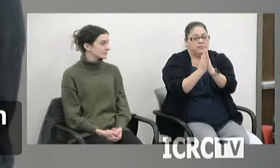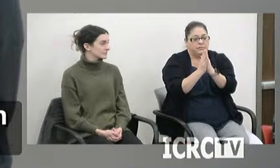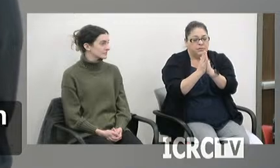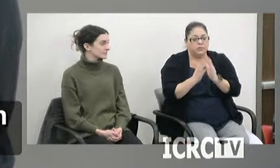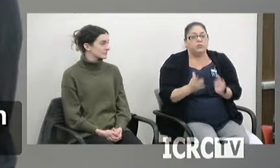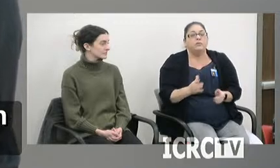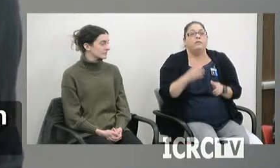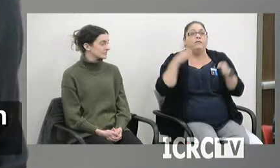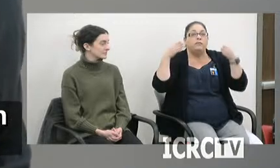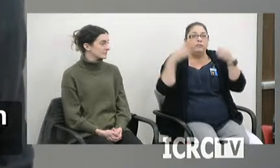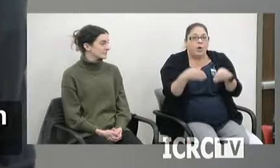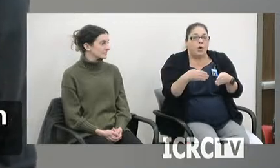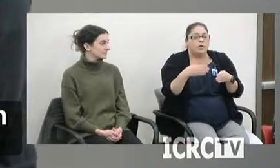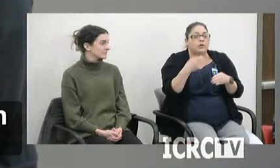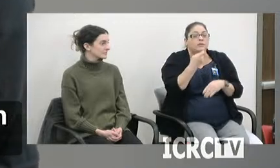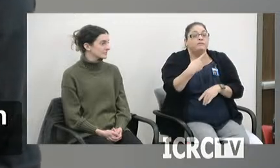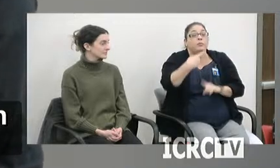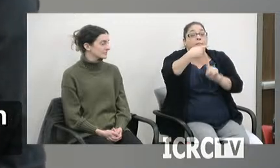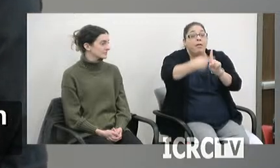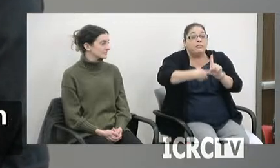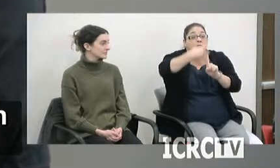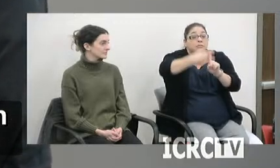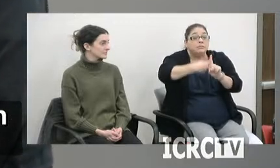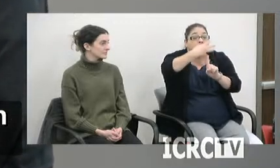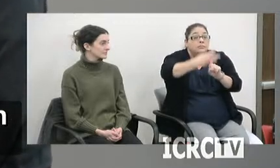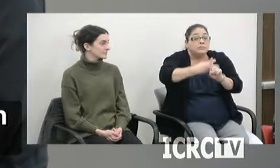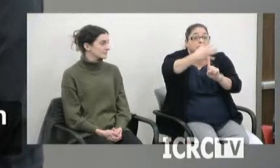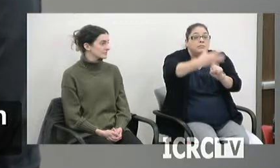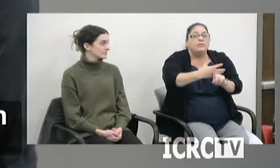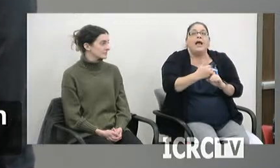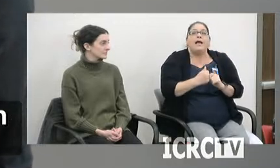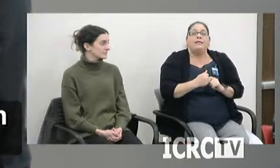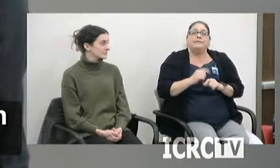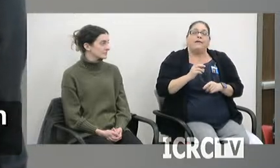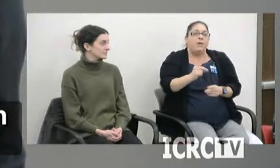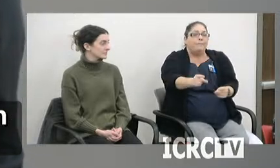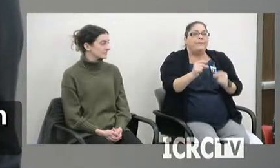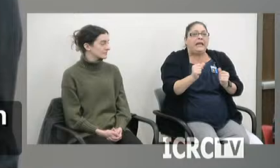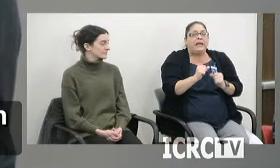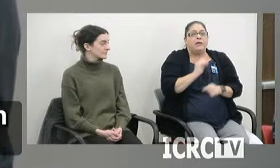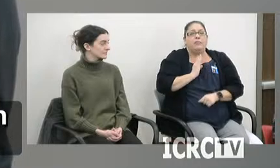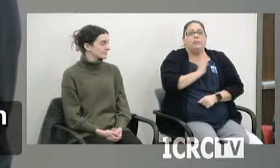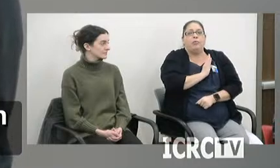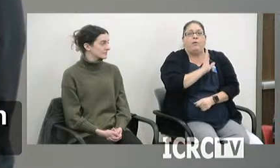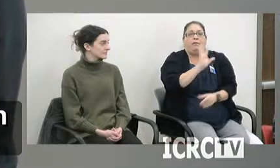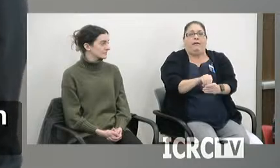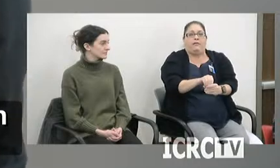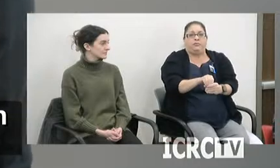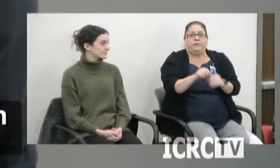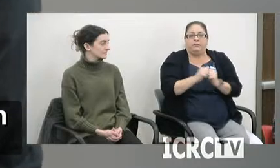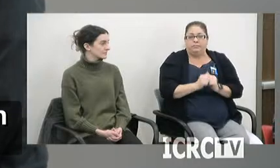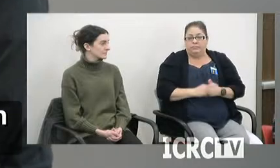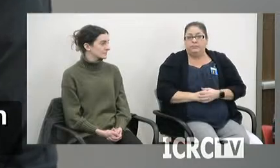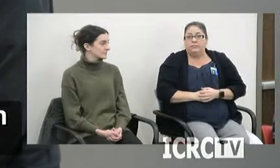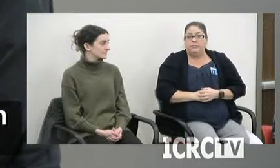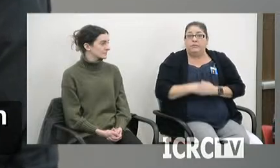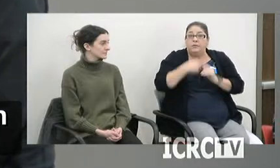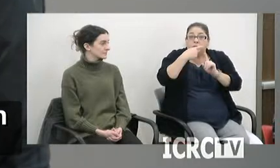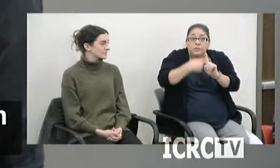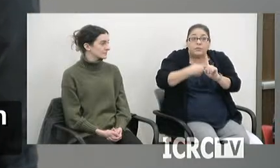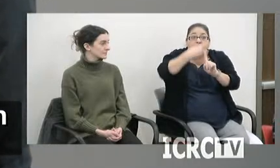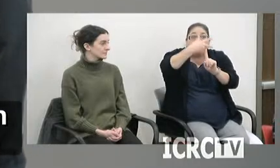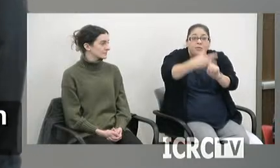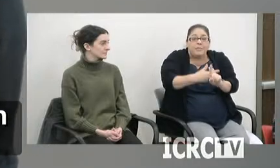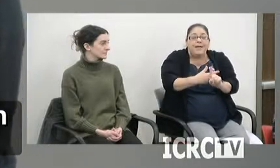few months by having immediate board engagement. Within the next 2 to 3 months,